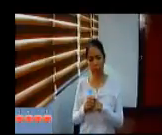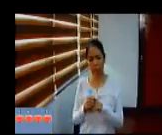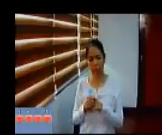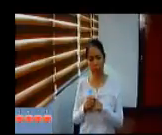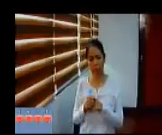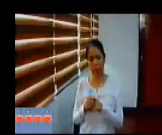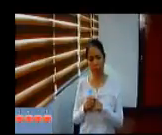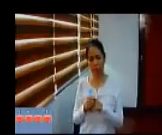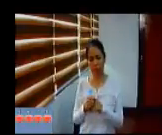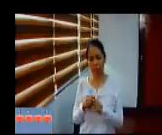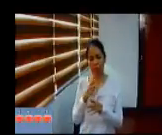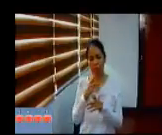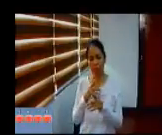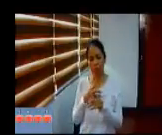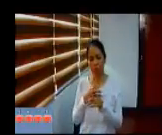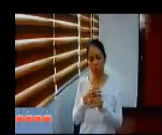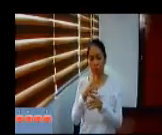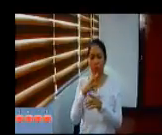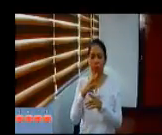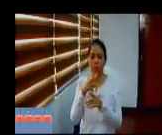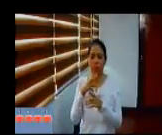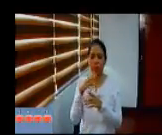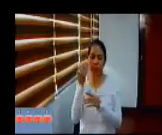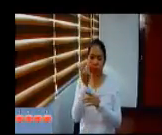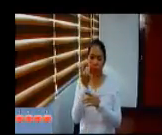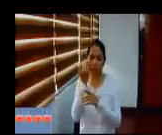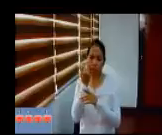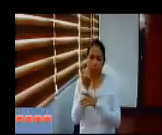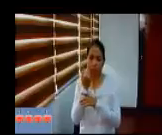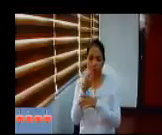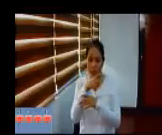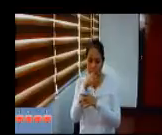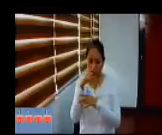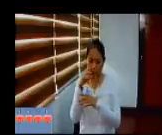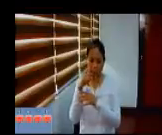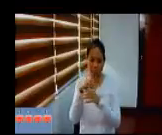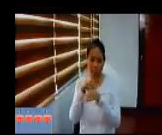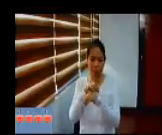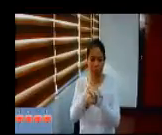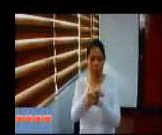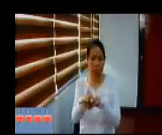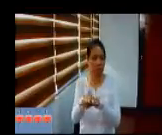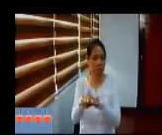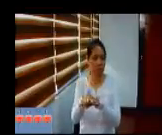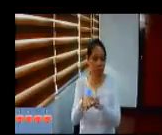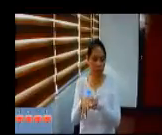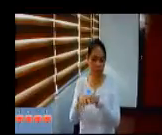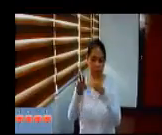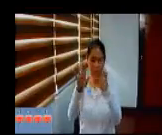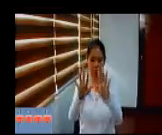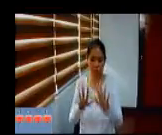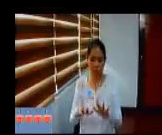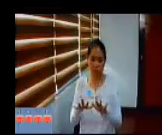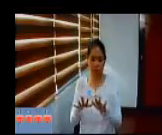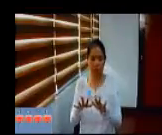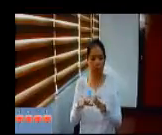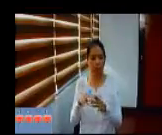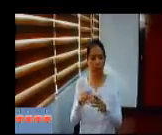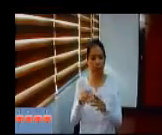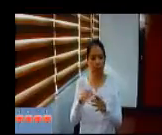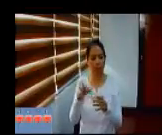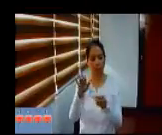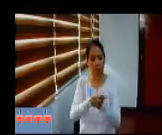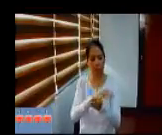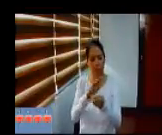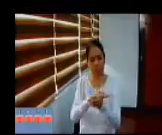Of course, water scarcity or drought will severely affect rain-fed areas. And rain-fed areas are particularly important, Your Honors,